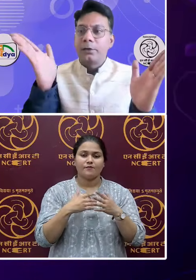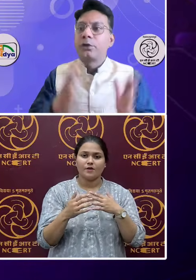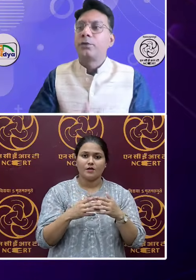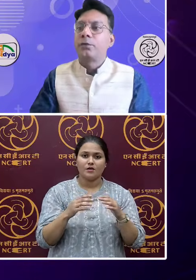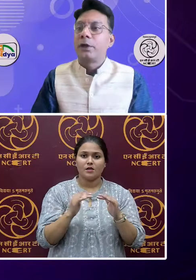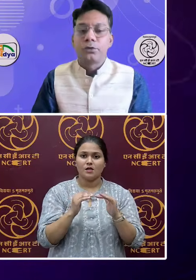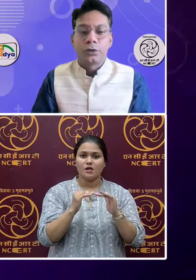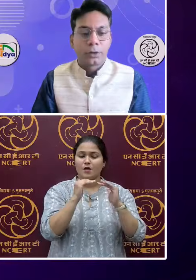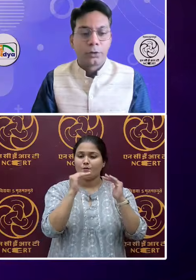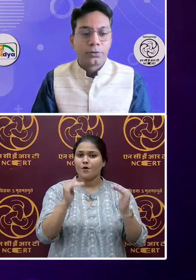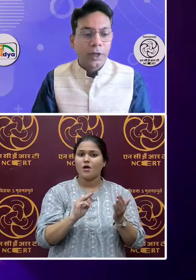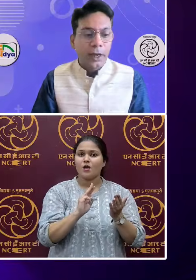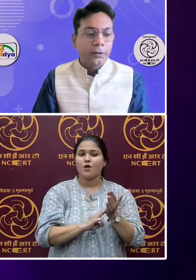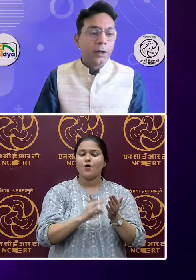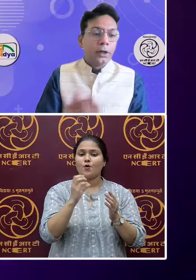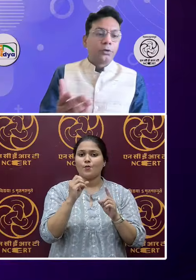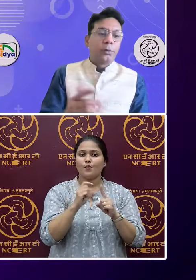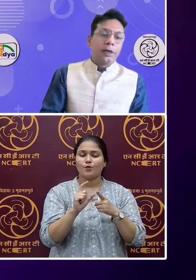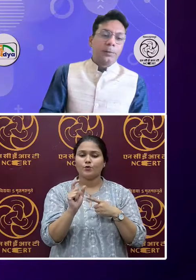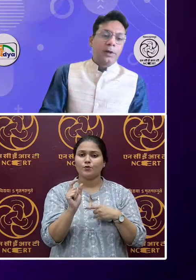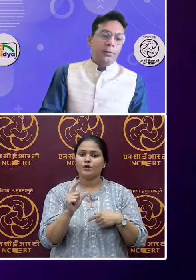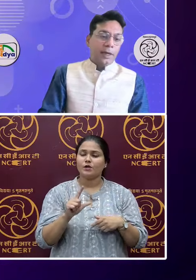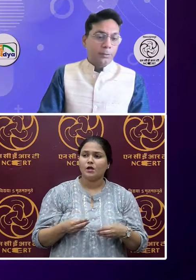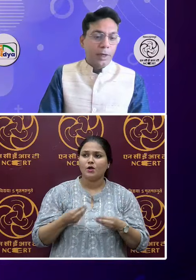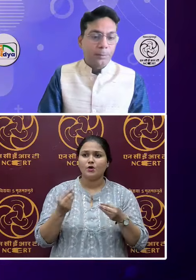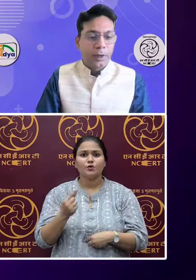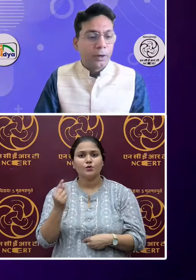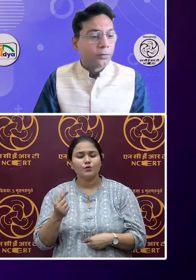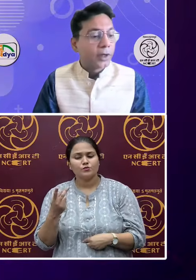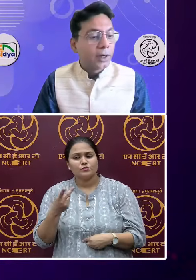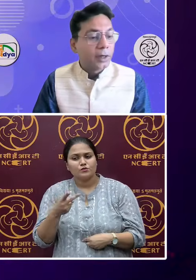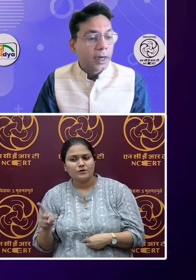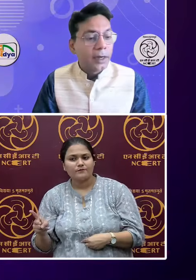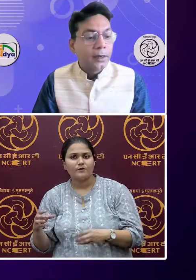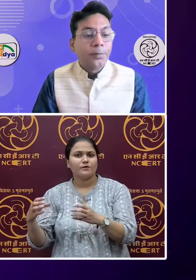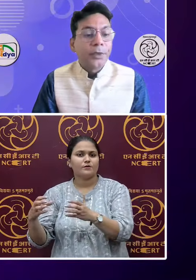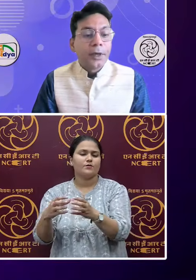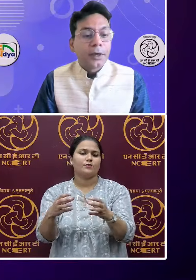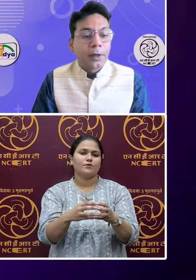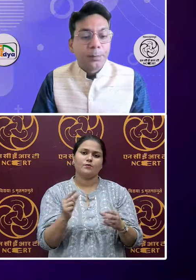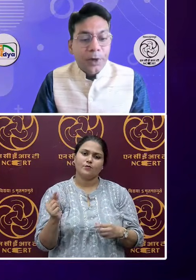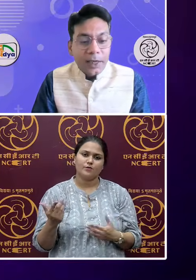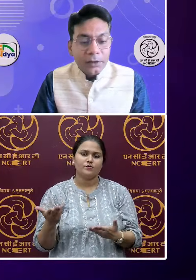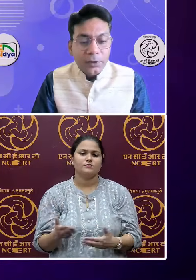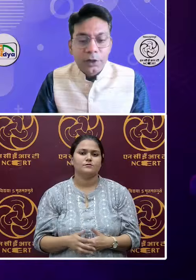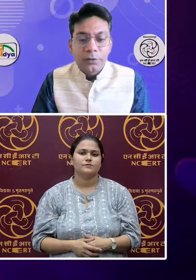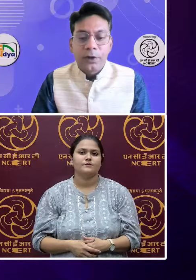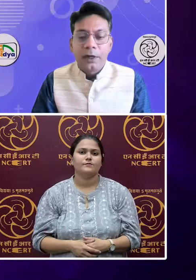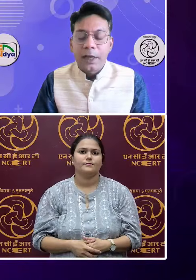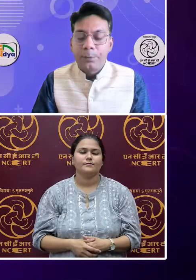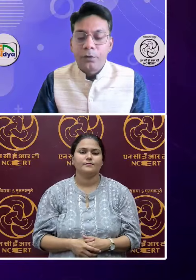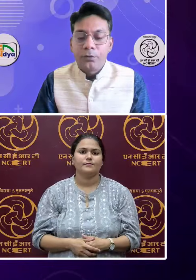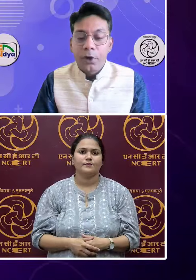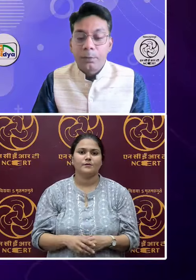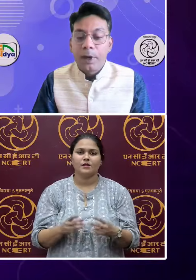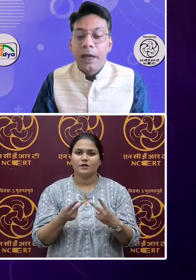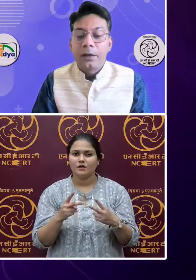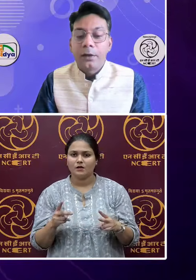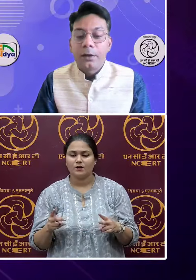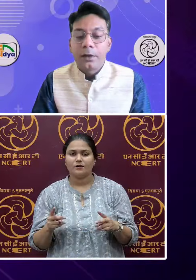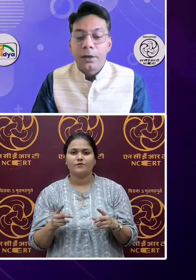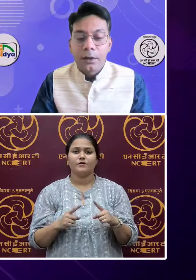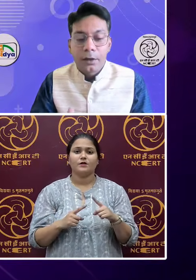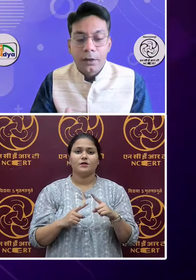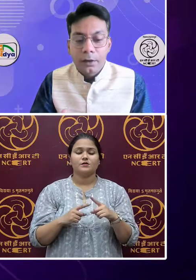be linked to different user groups, correct? So multiple mapping of the content, compliance with different type of